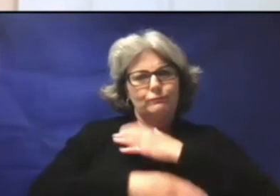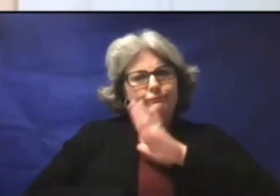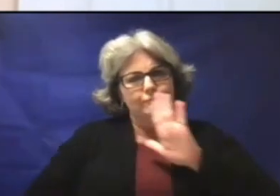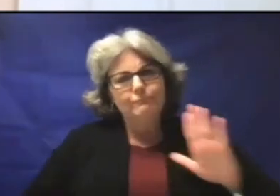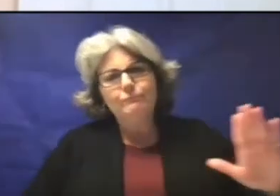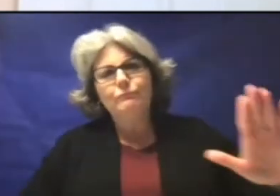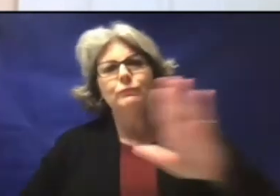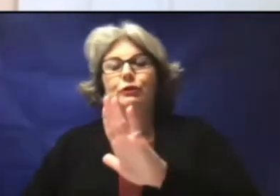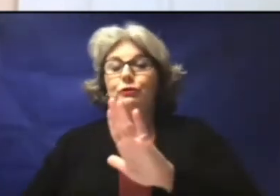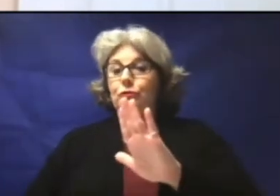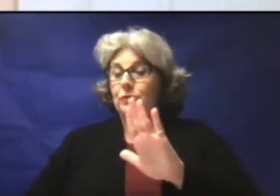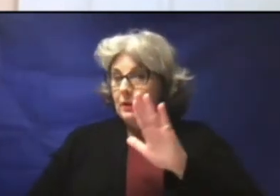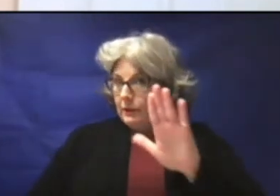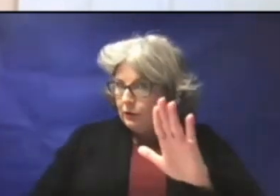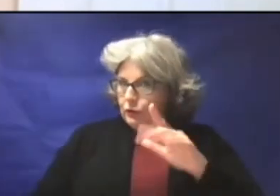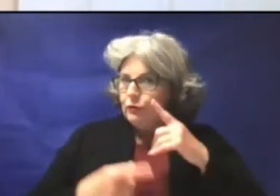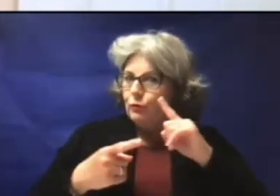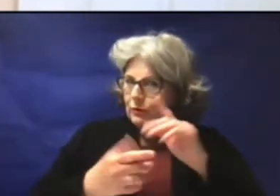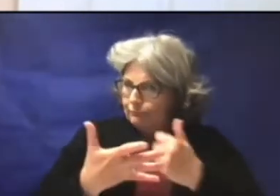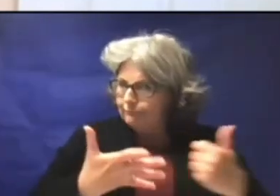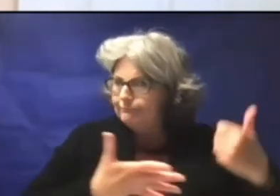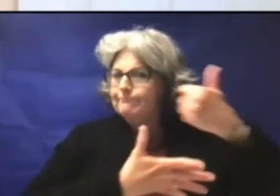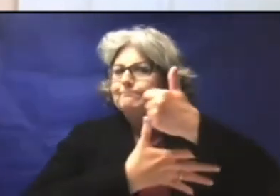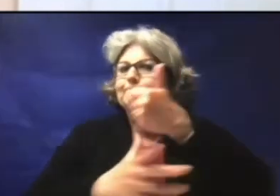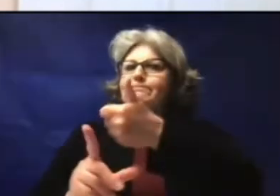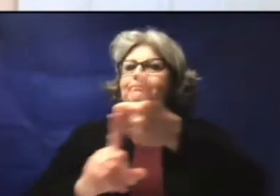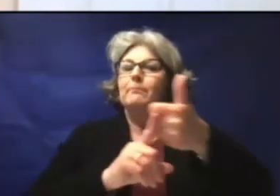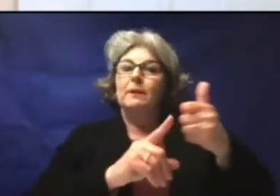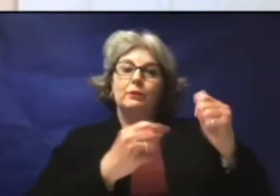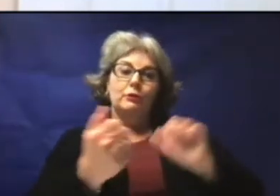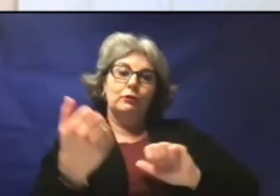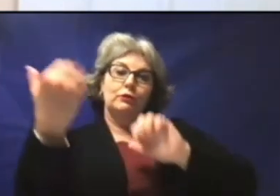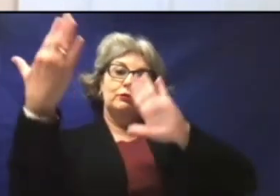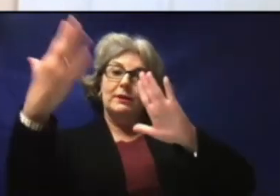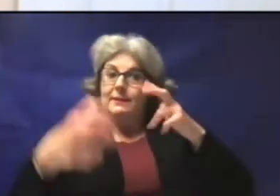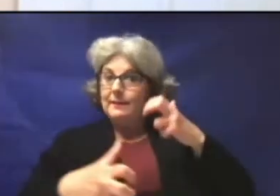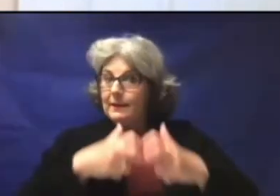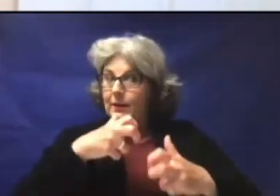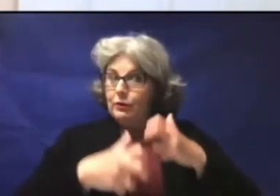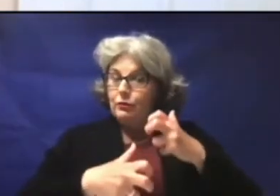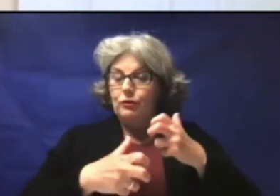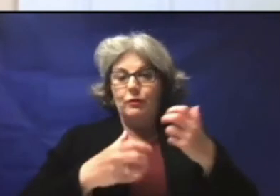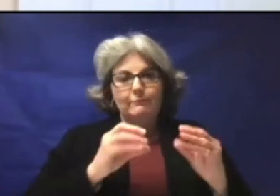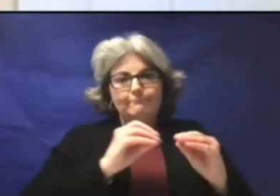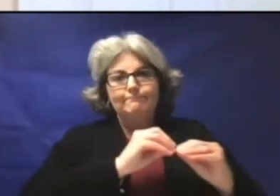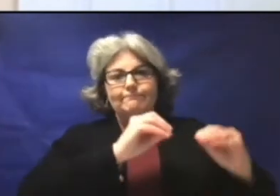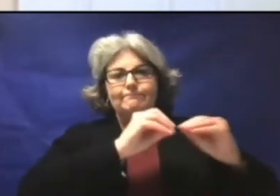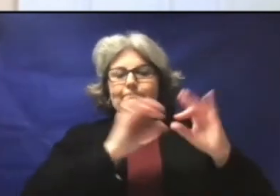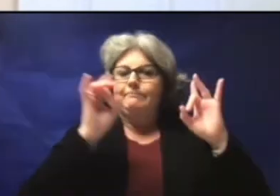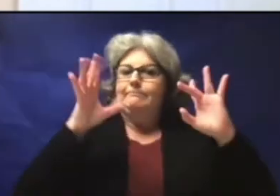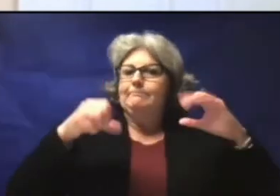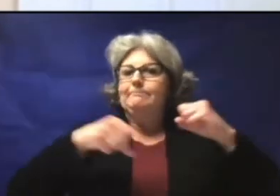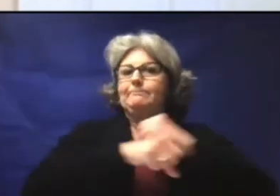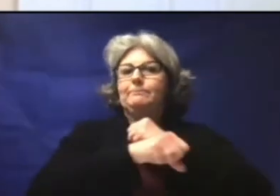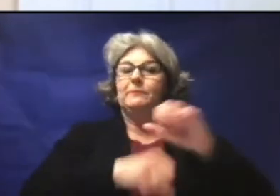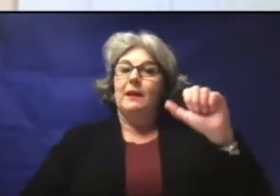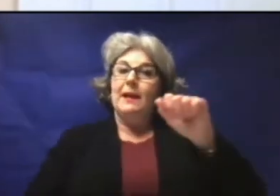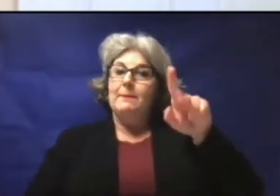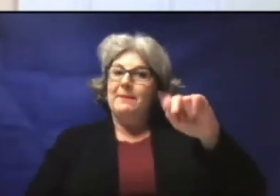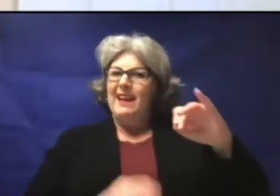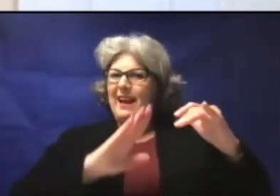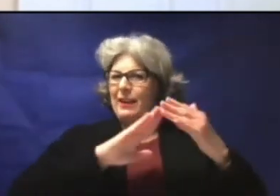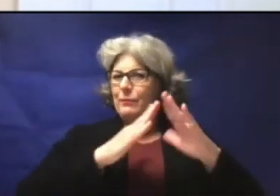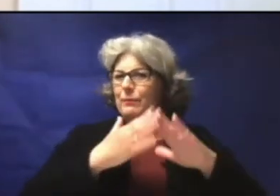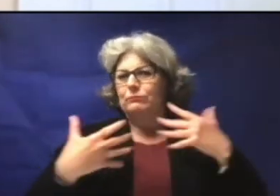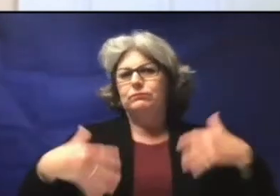the fact that you have made it a priority to address the issue of increasing violence towards the AAPI